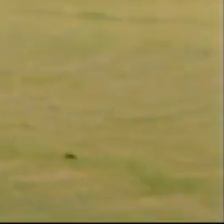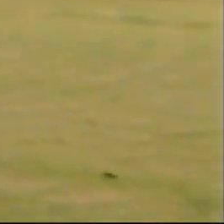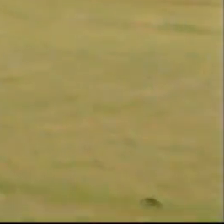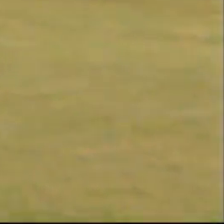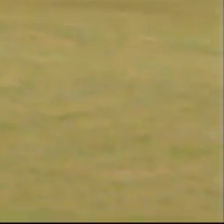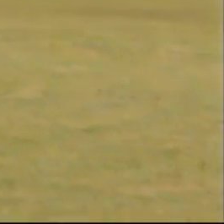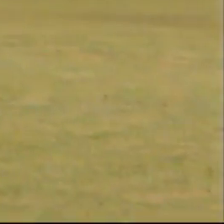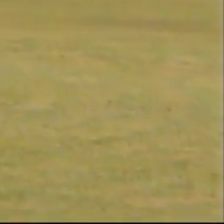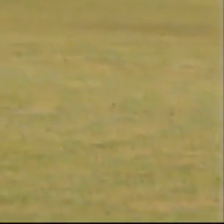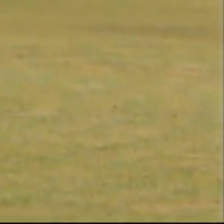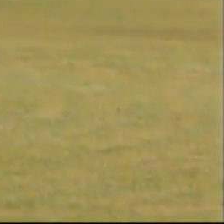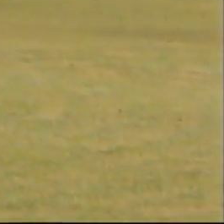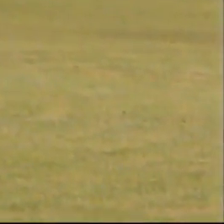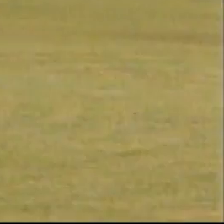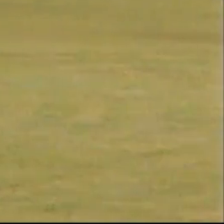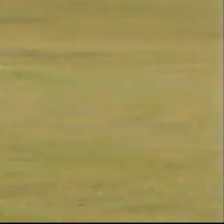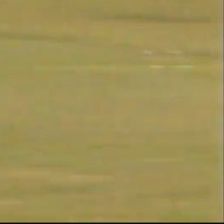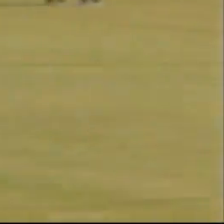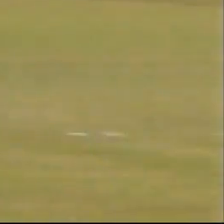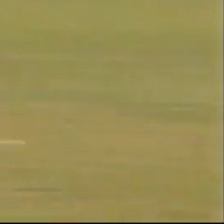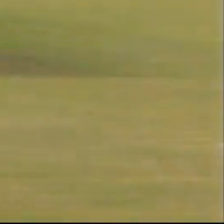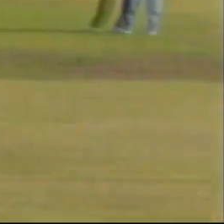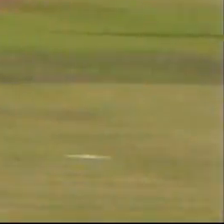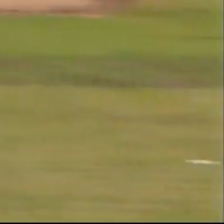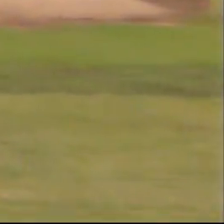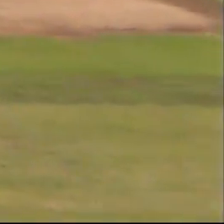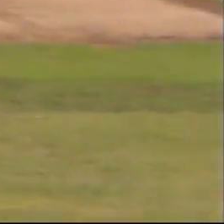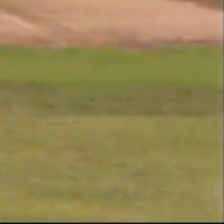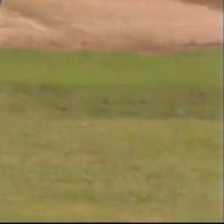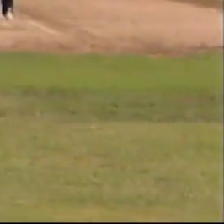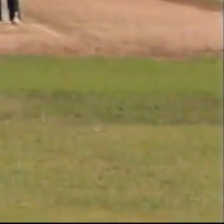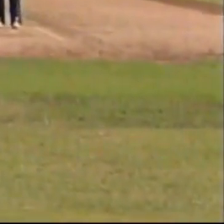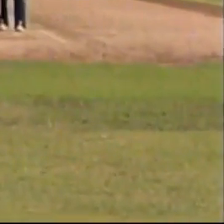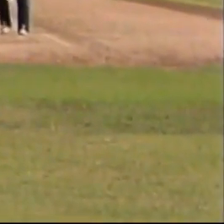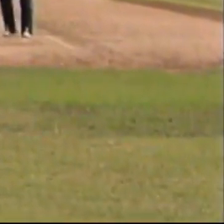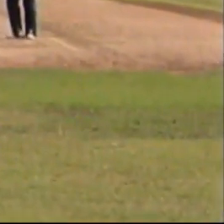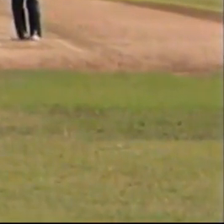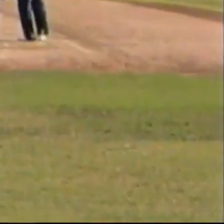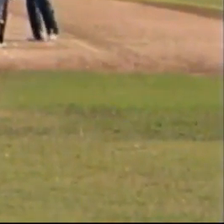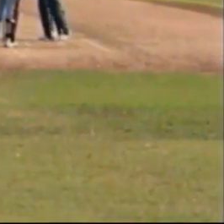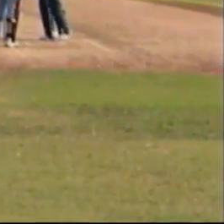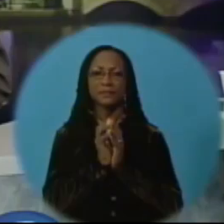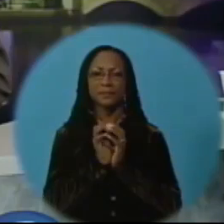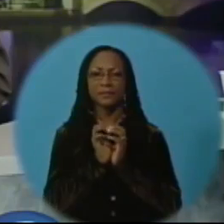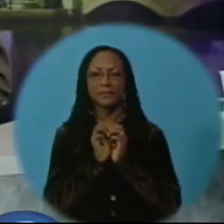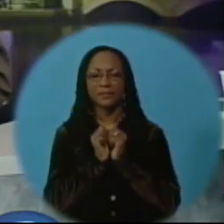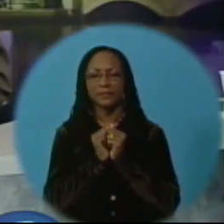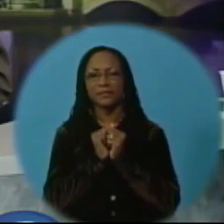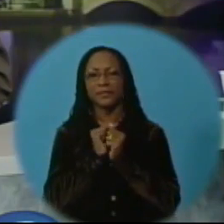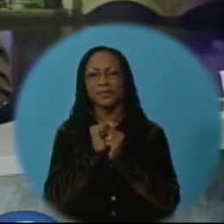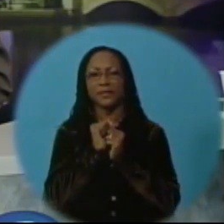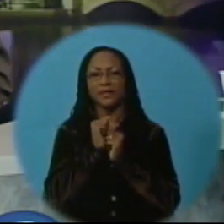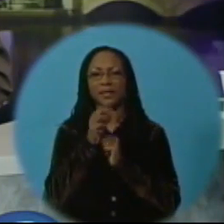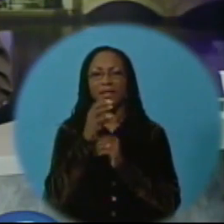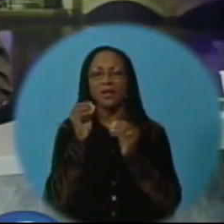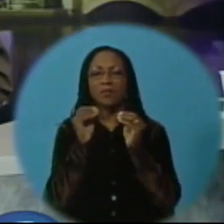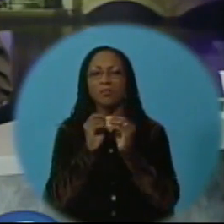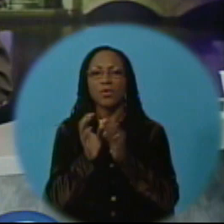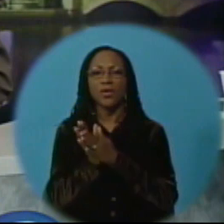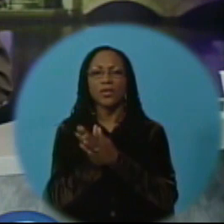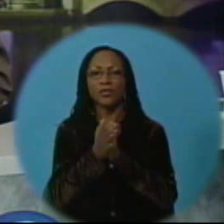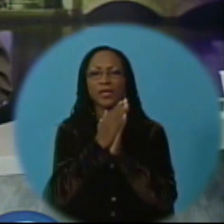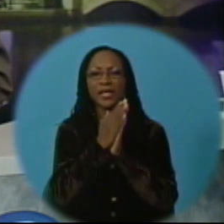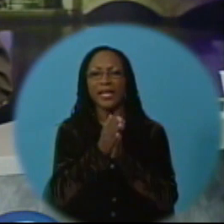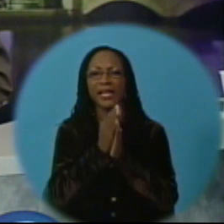Barbados 11 were restricted to 250 in 43.3 overs. Sean Green, CBC Sports. And in more cricket news,